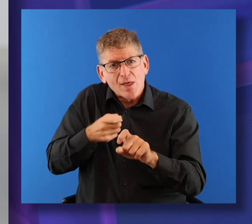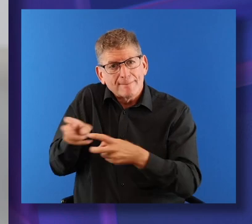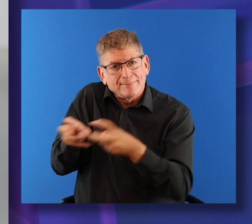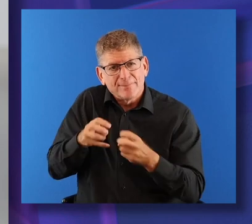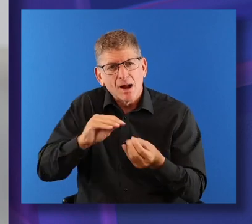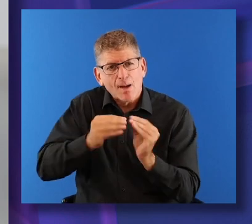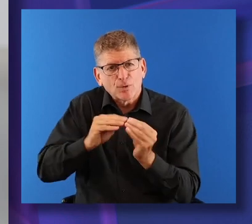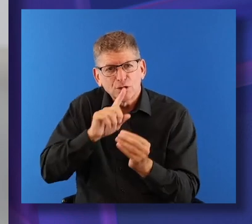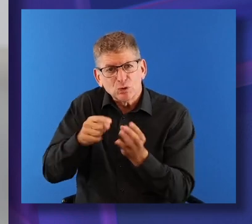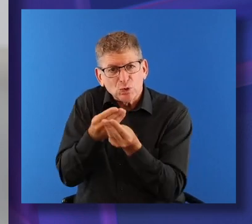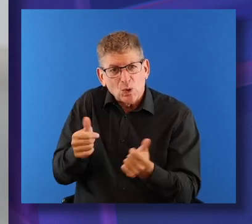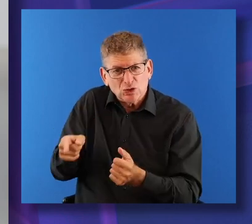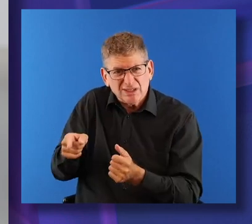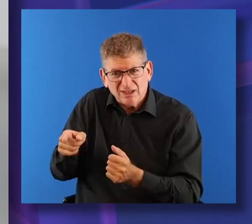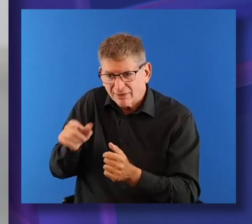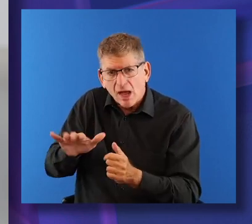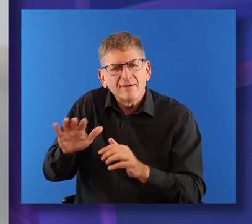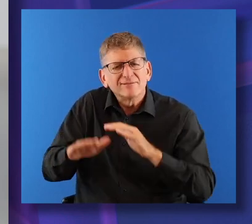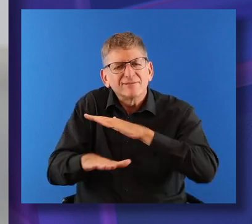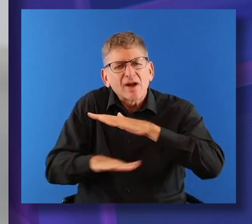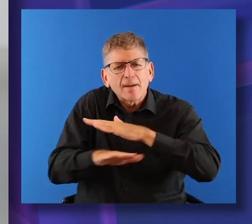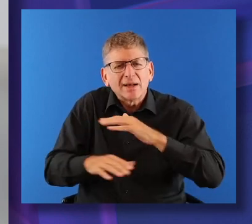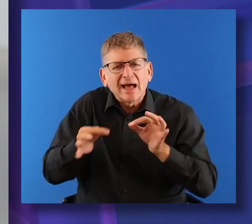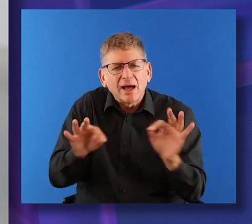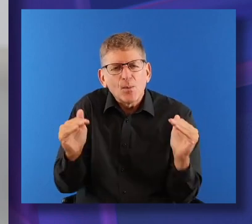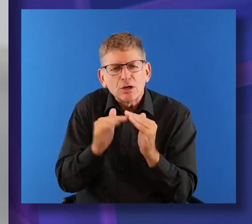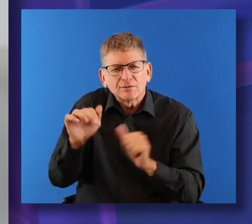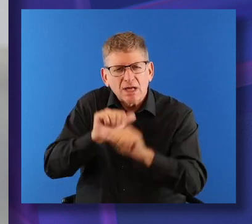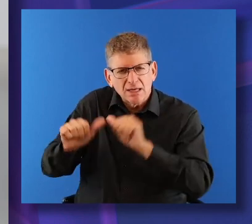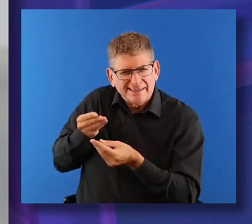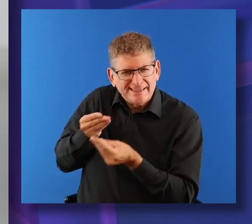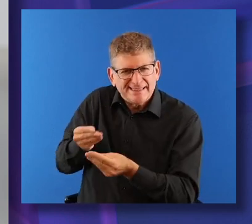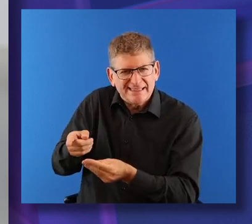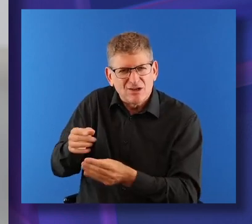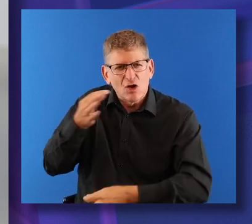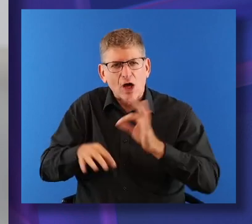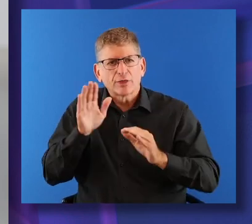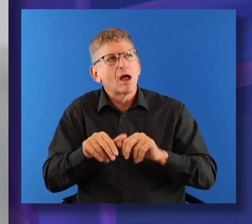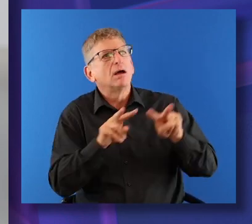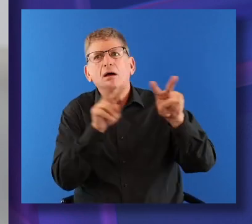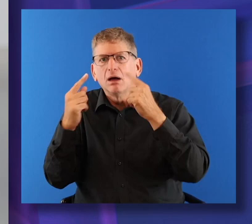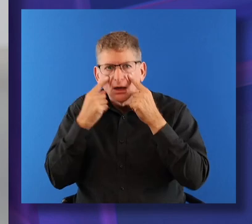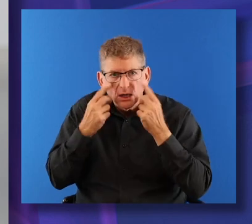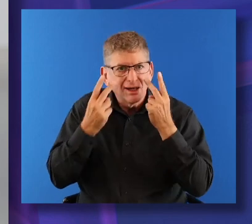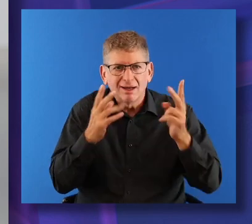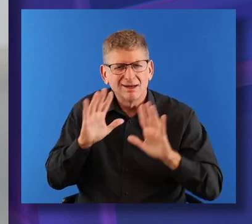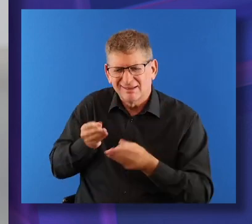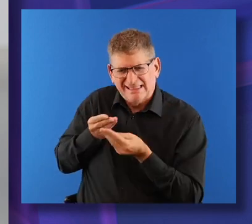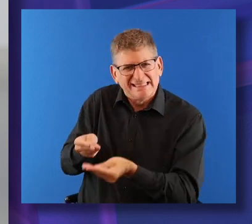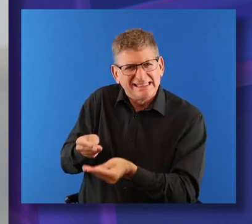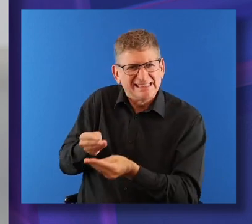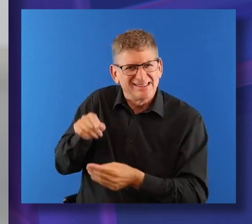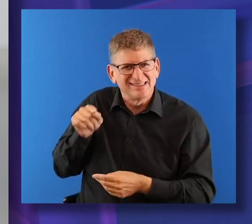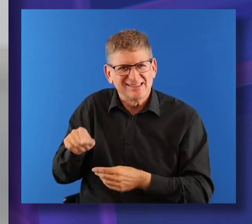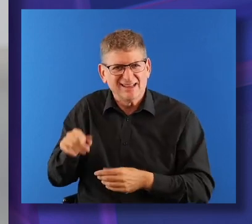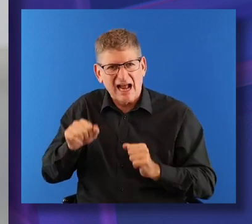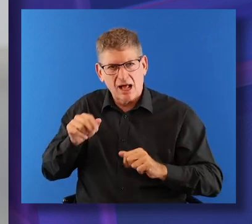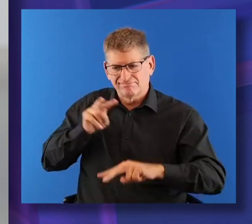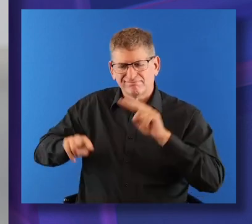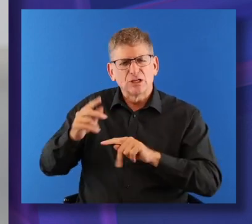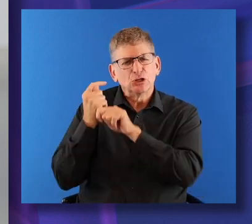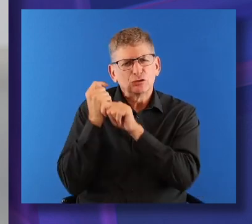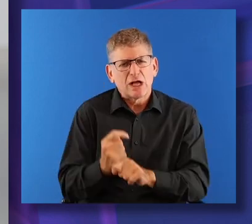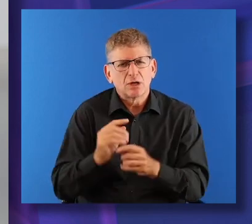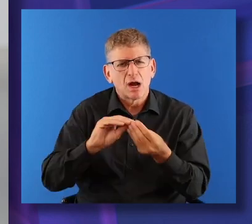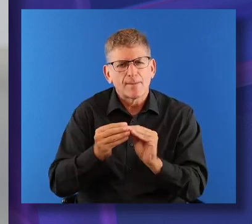the traditional numerical solvers for scientific equations as simulators of the natural world that can be used to compute quantities of interest